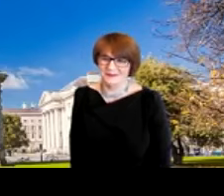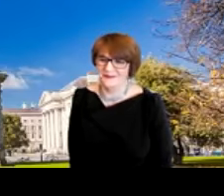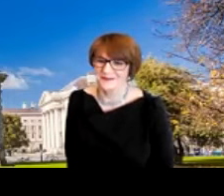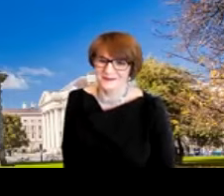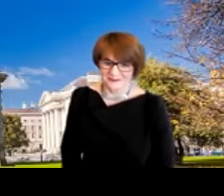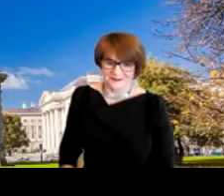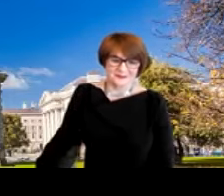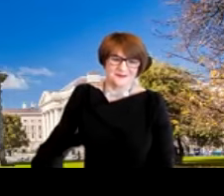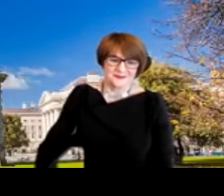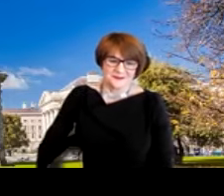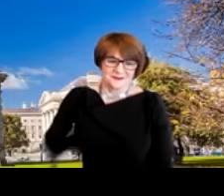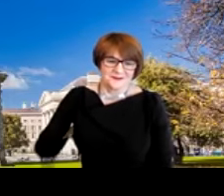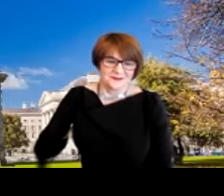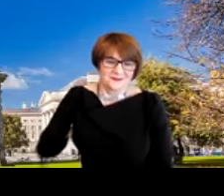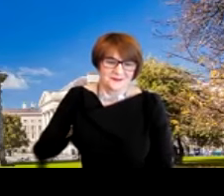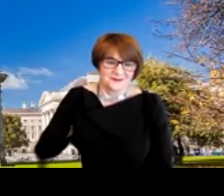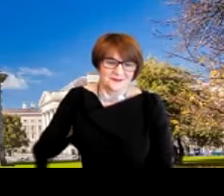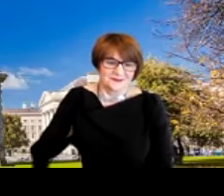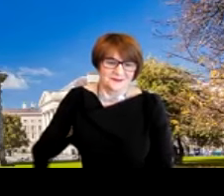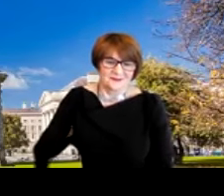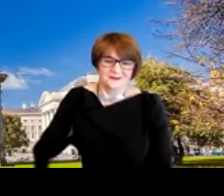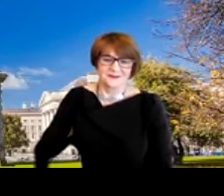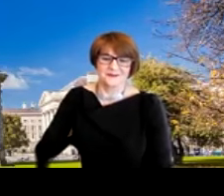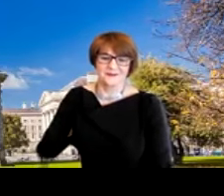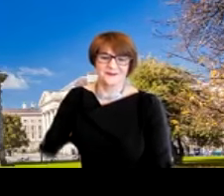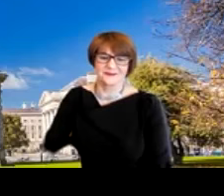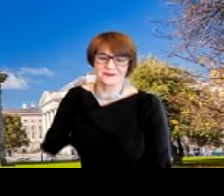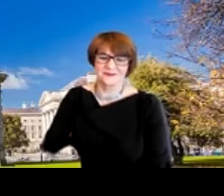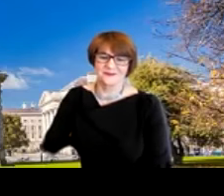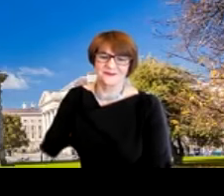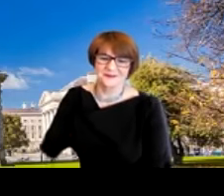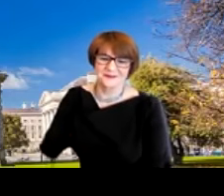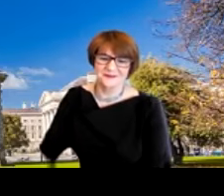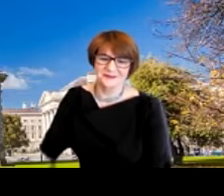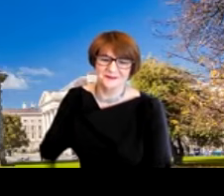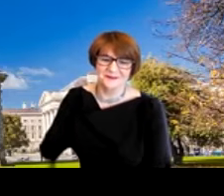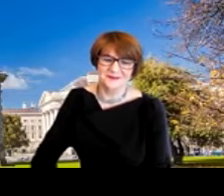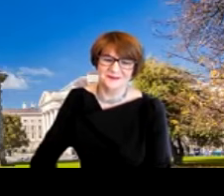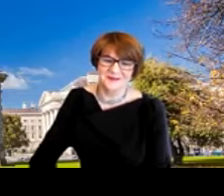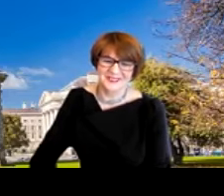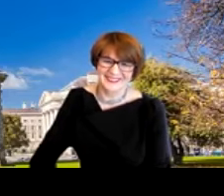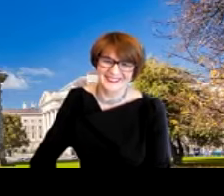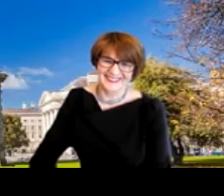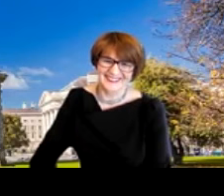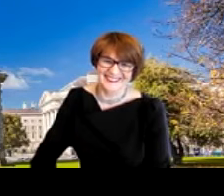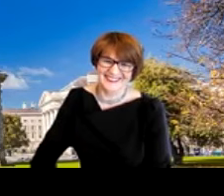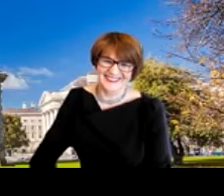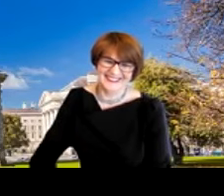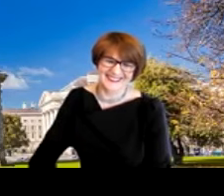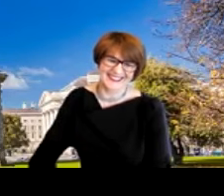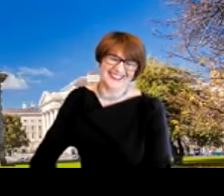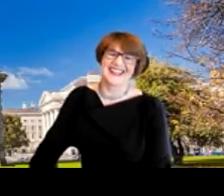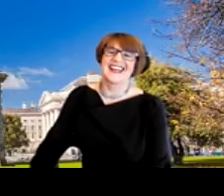report, and I look forward to hearing more about the findings. And thank you so much for your patience at the outset. Gora